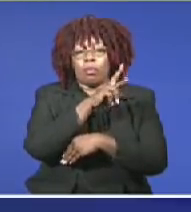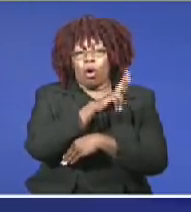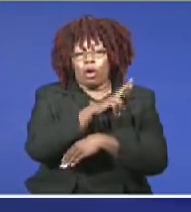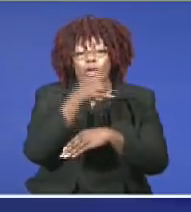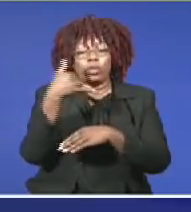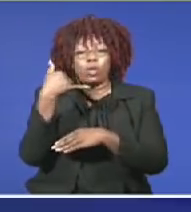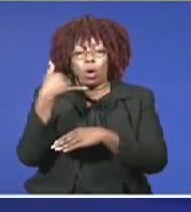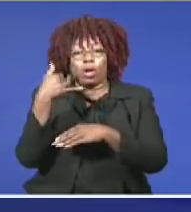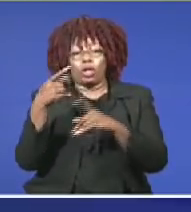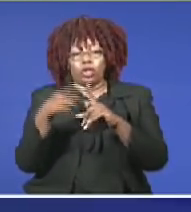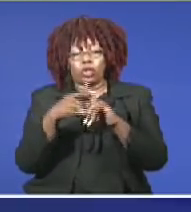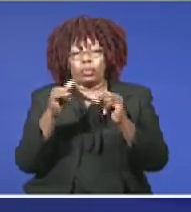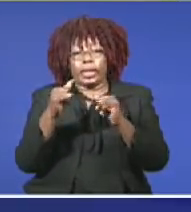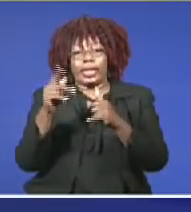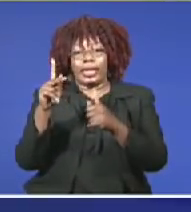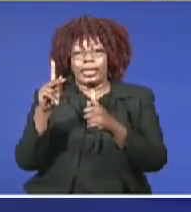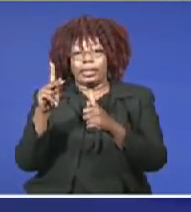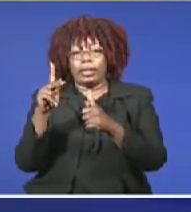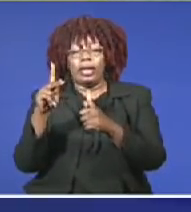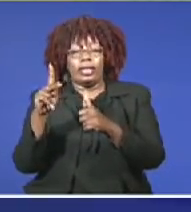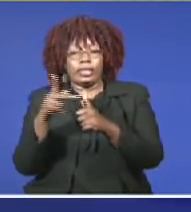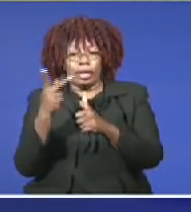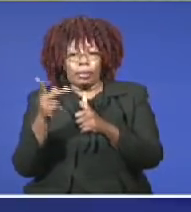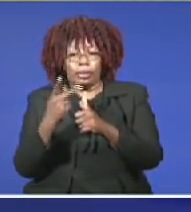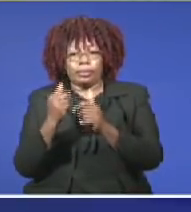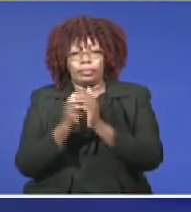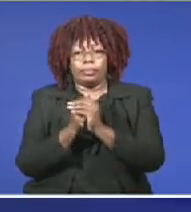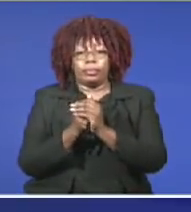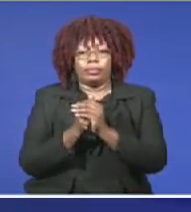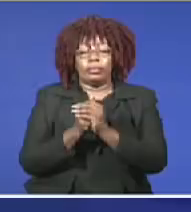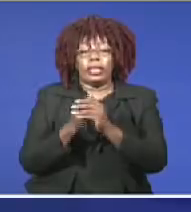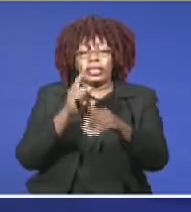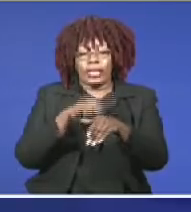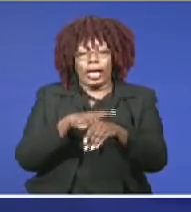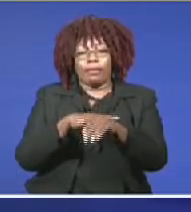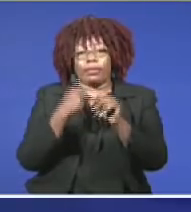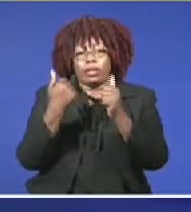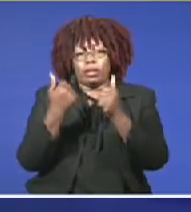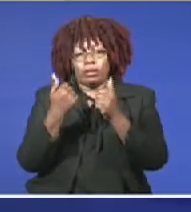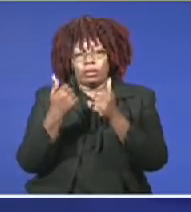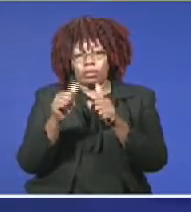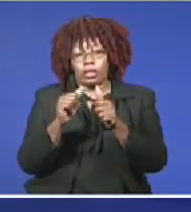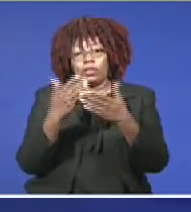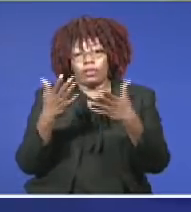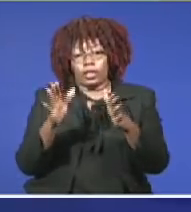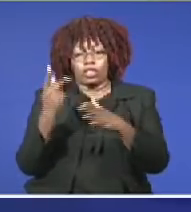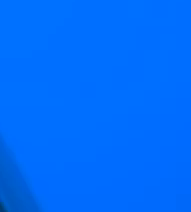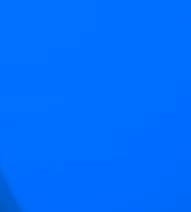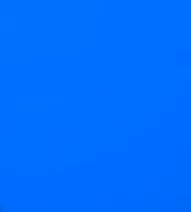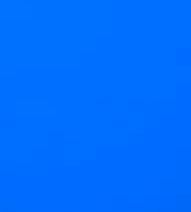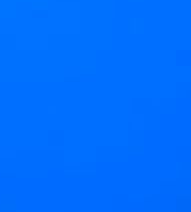to play in the Double A. Well, that's all the time we have for sports. I'm Kelsey Johnson.